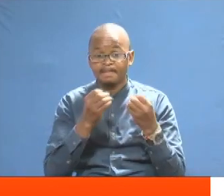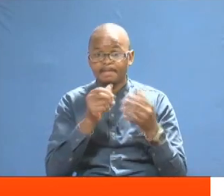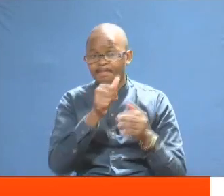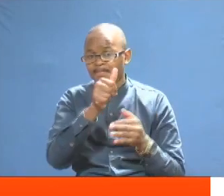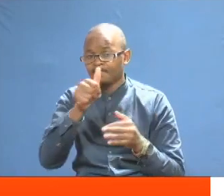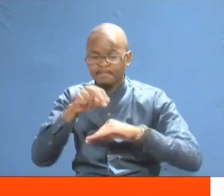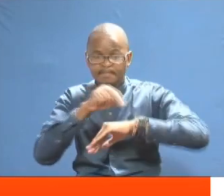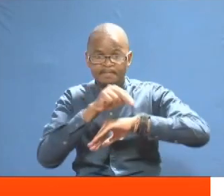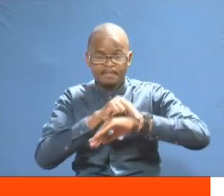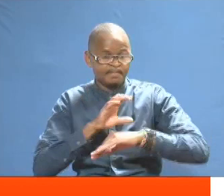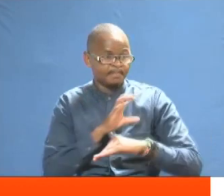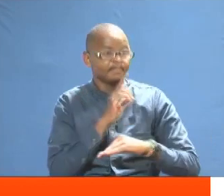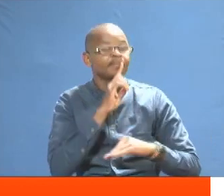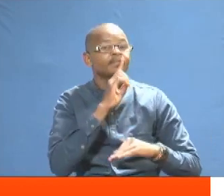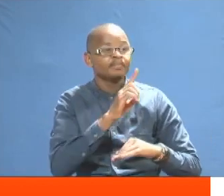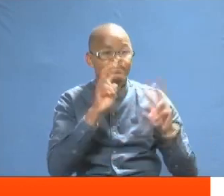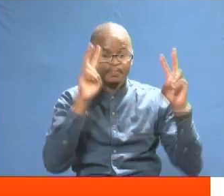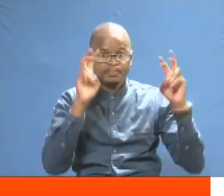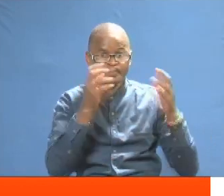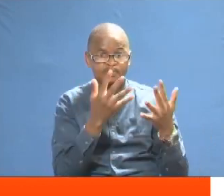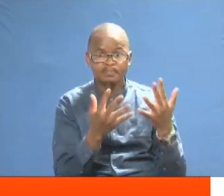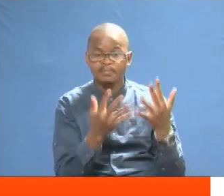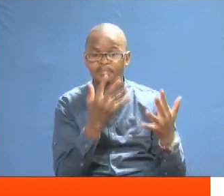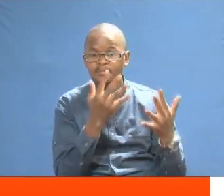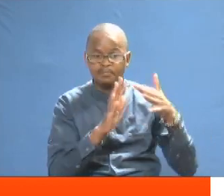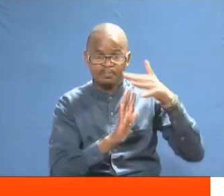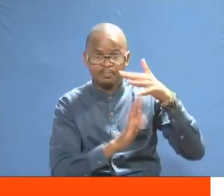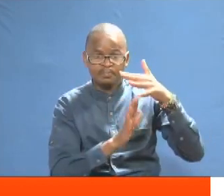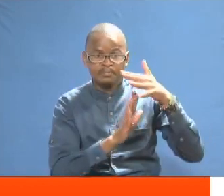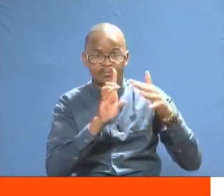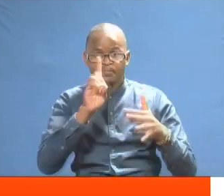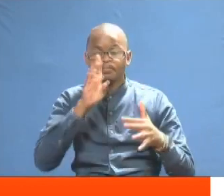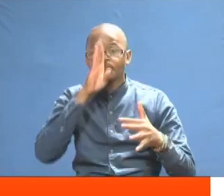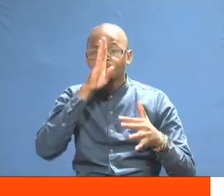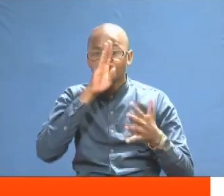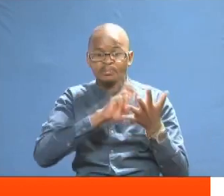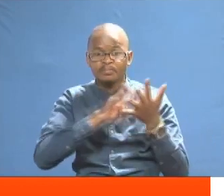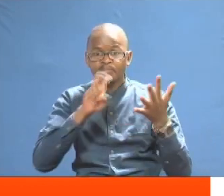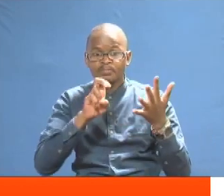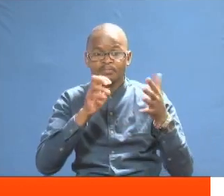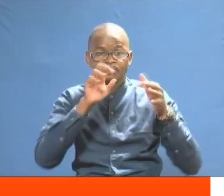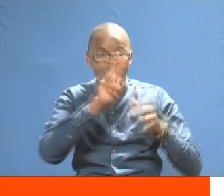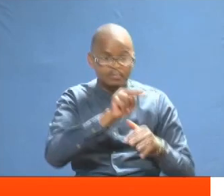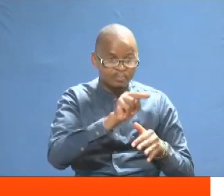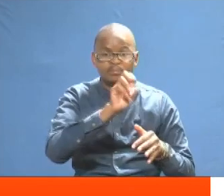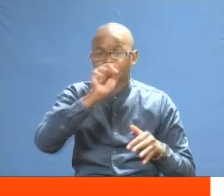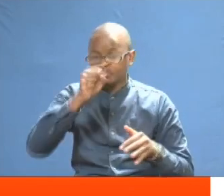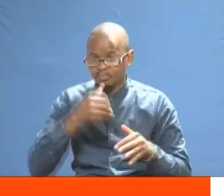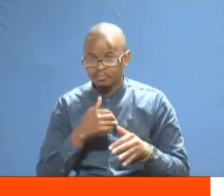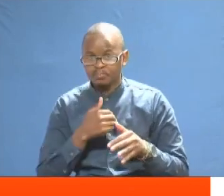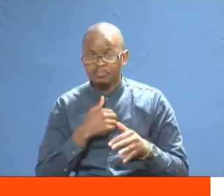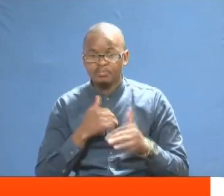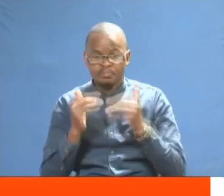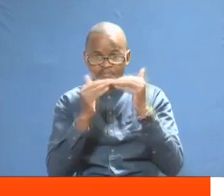the National Executive Council. So the issue of whether the Deputy President should resign from Jubilee is neither here nor there. We have as